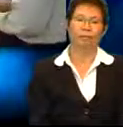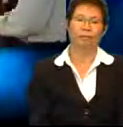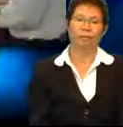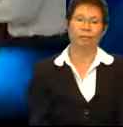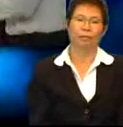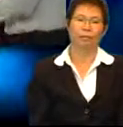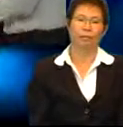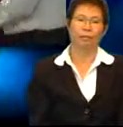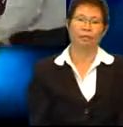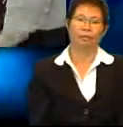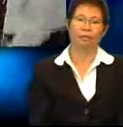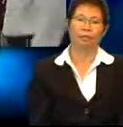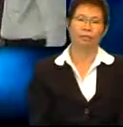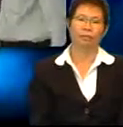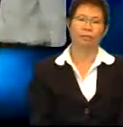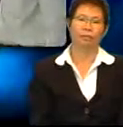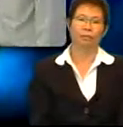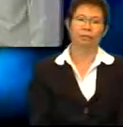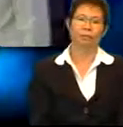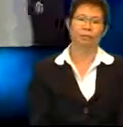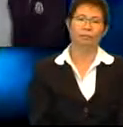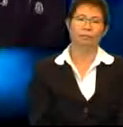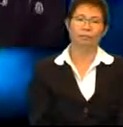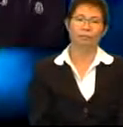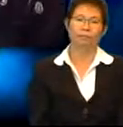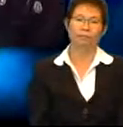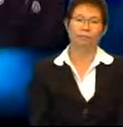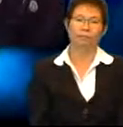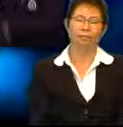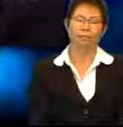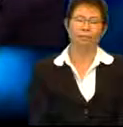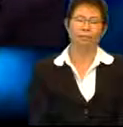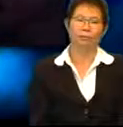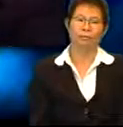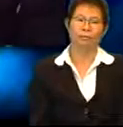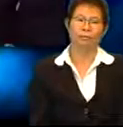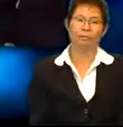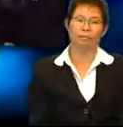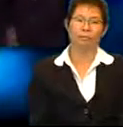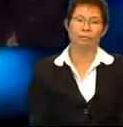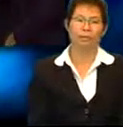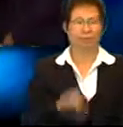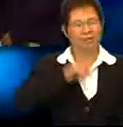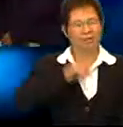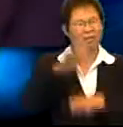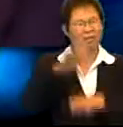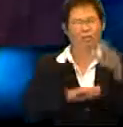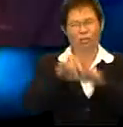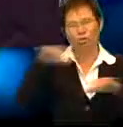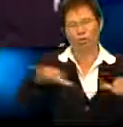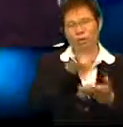just key in, never mind, just key in and check the answer later. I think it's very uncomfortable for you to do that.